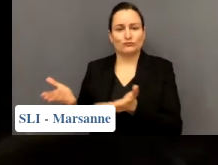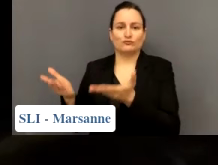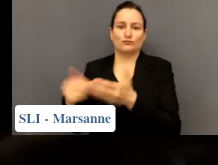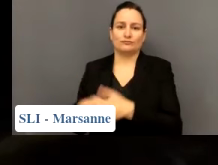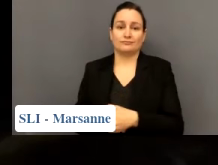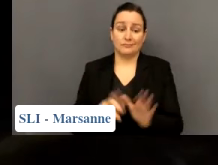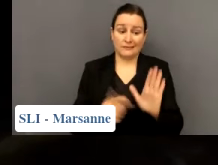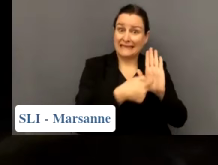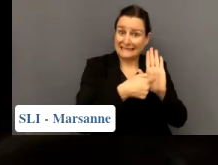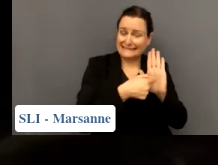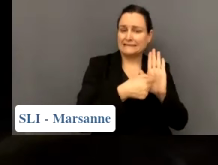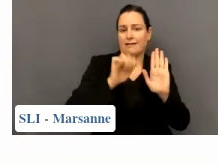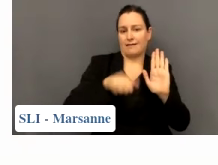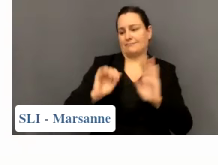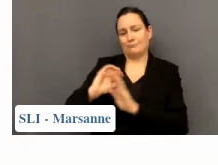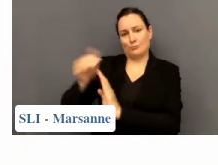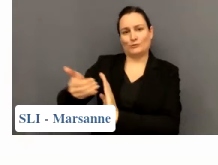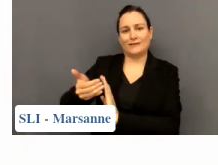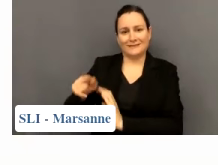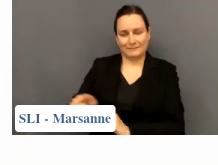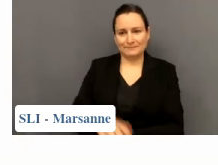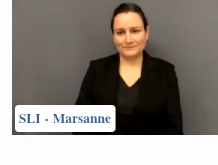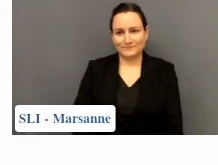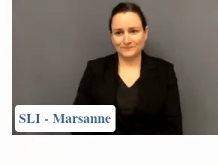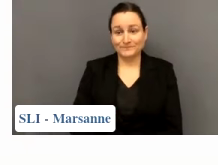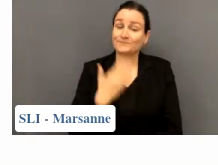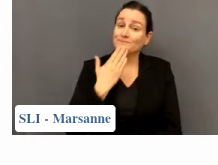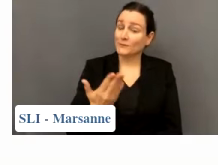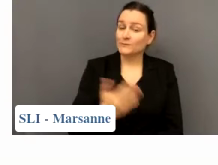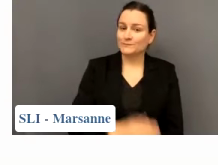protective mechanism. Thank you.